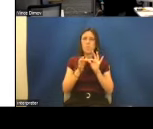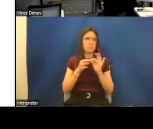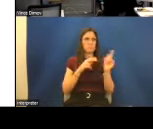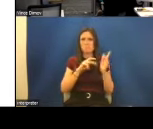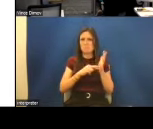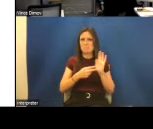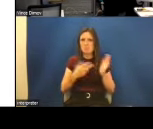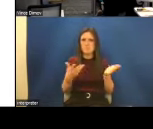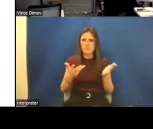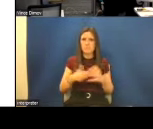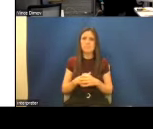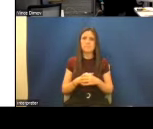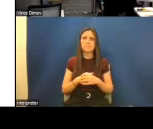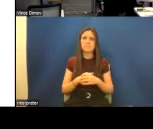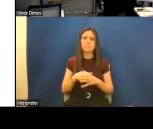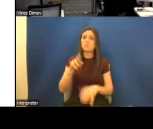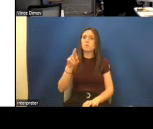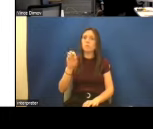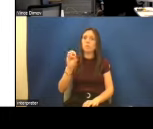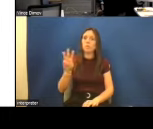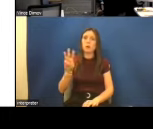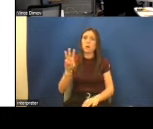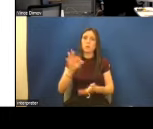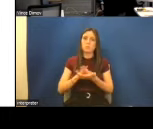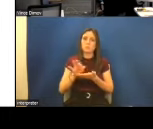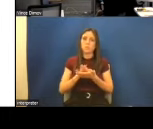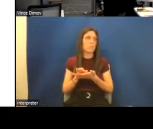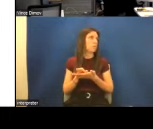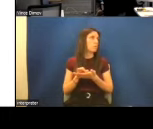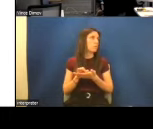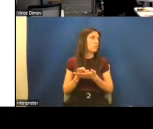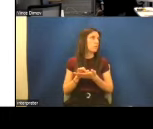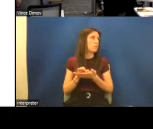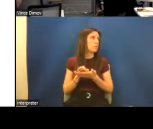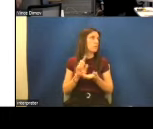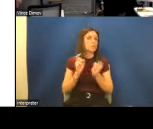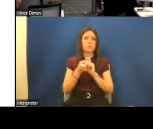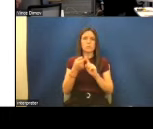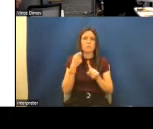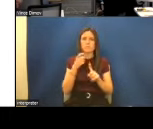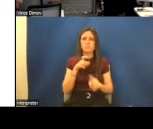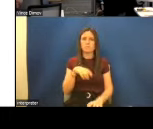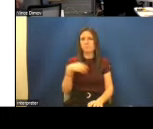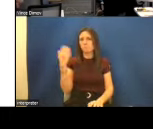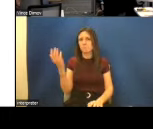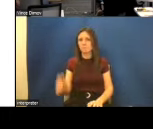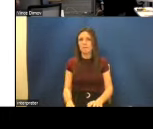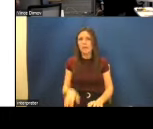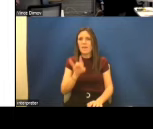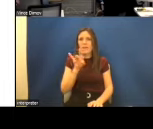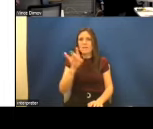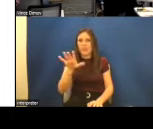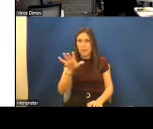mean. Raw score on the ROW, her standard score went from, I think it was an 85, I don't remember what it was, about an 85